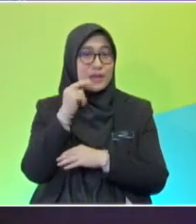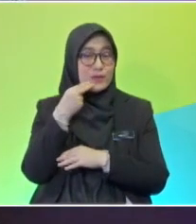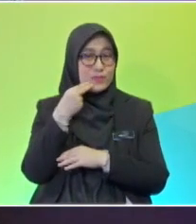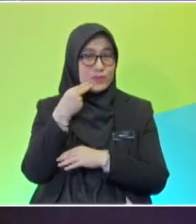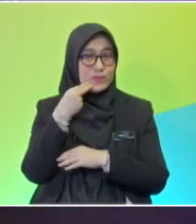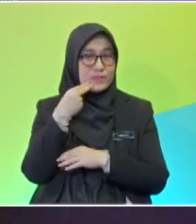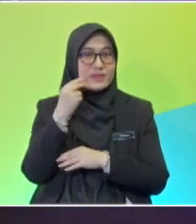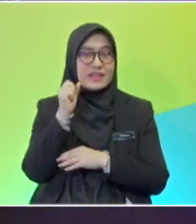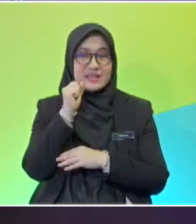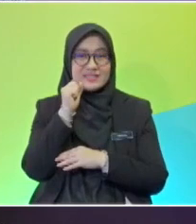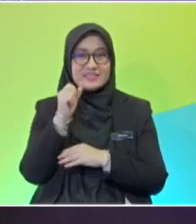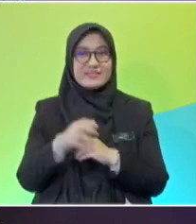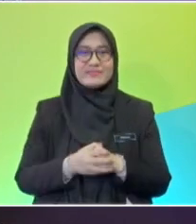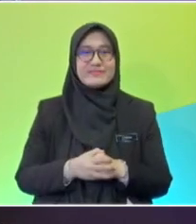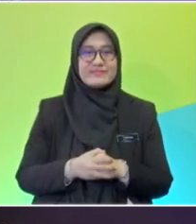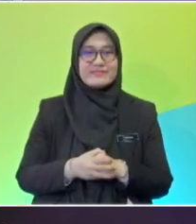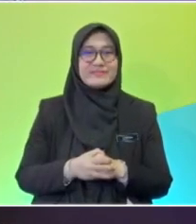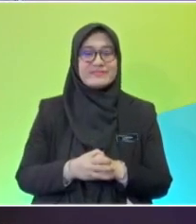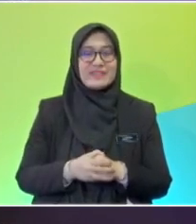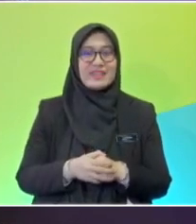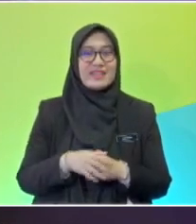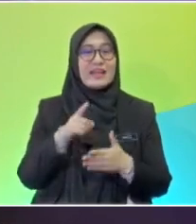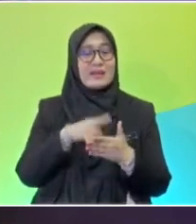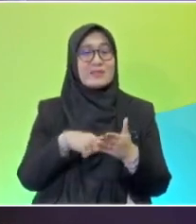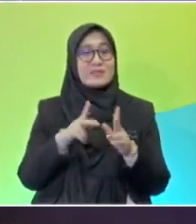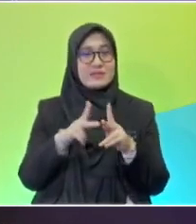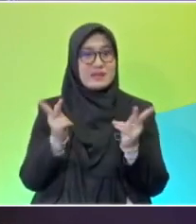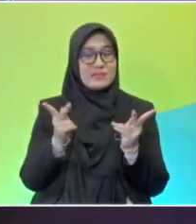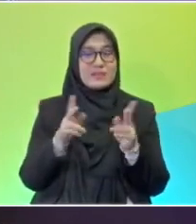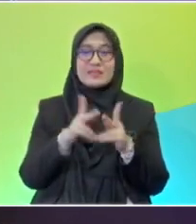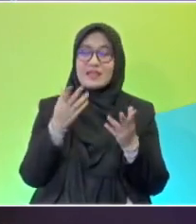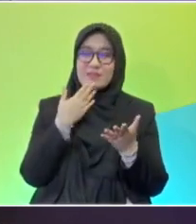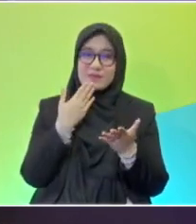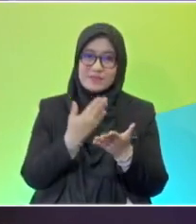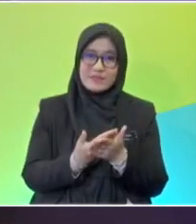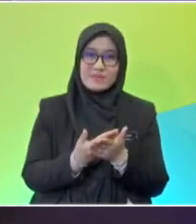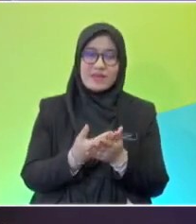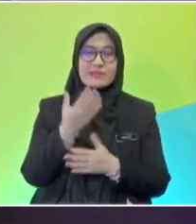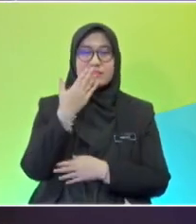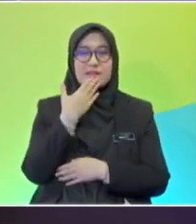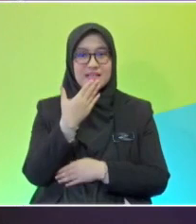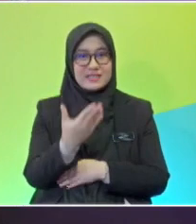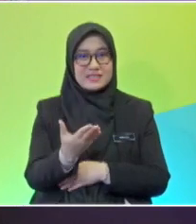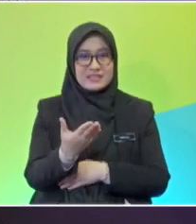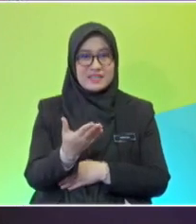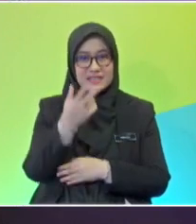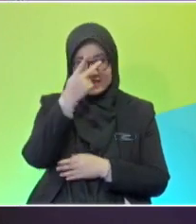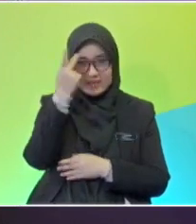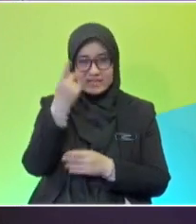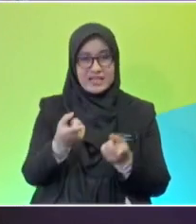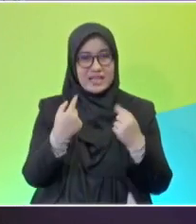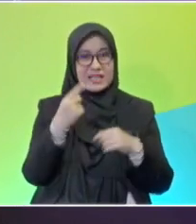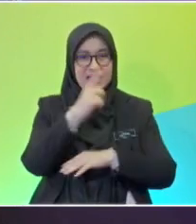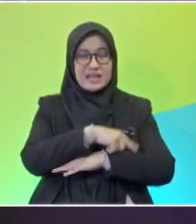And how are you, Miss? Not too bad. Thank you very much. Not too bad. Yes. Okay, well, thanks so much for being here with us once again. Now, today, we will be focusing